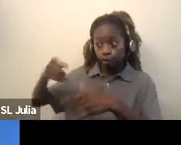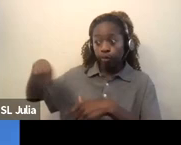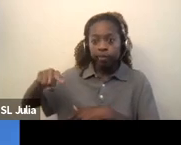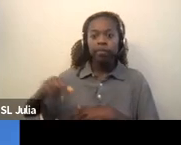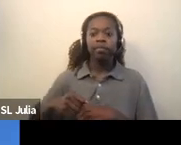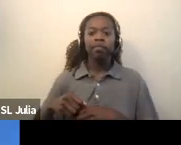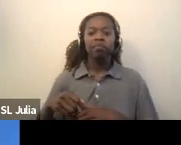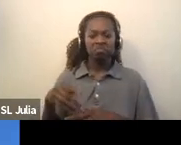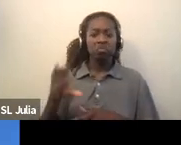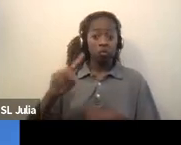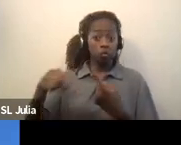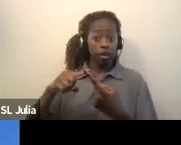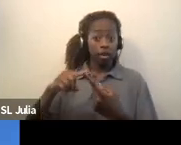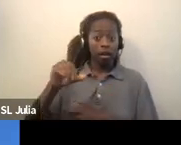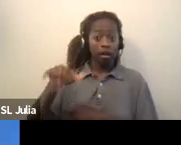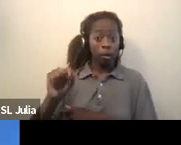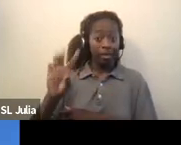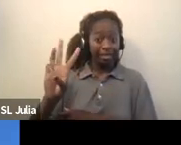on october 6th